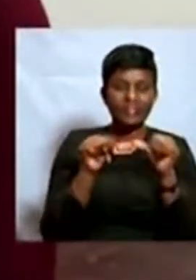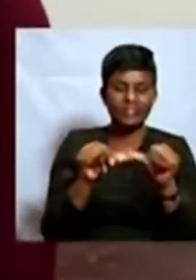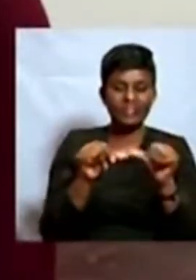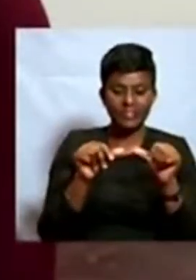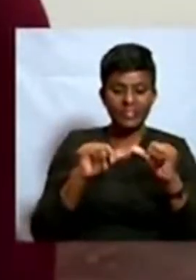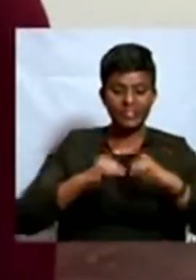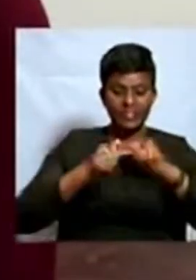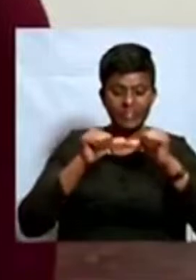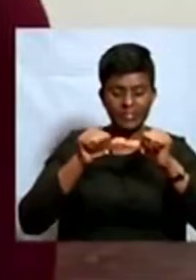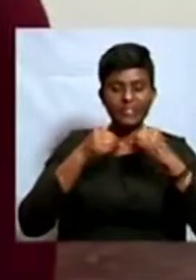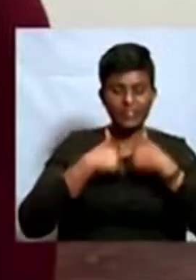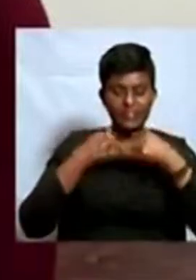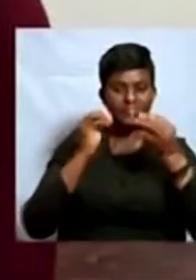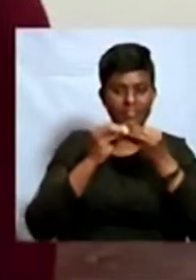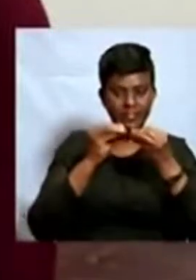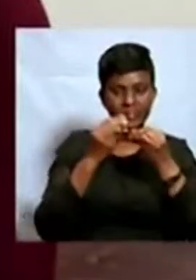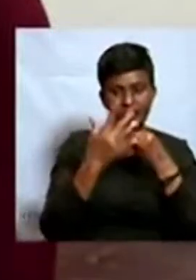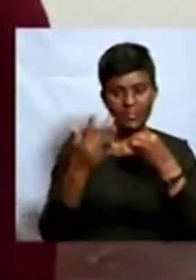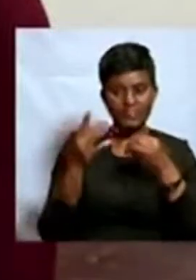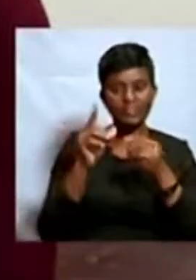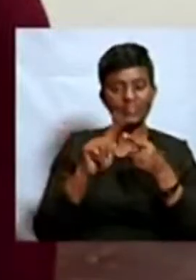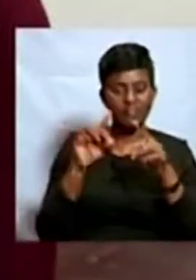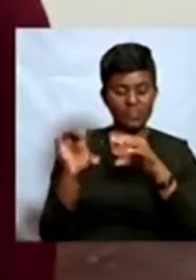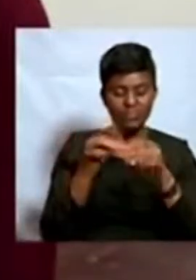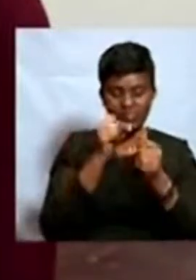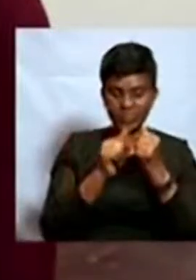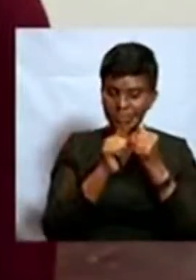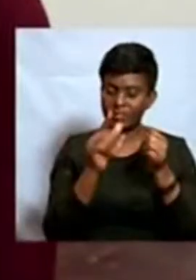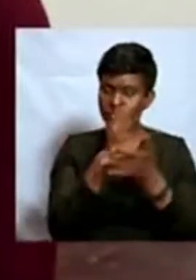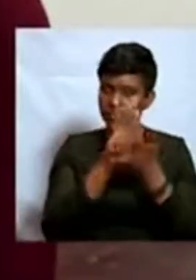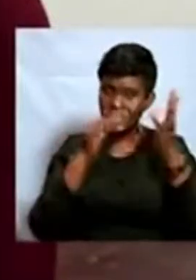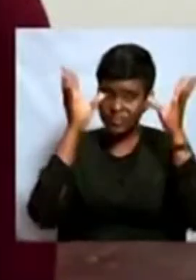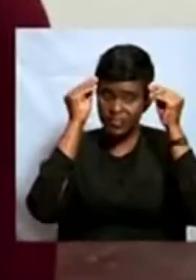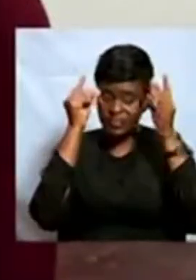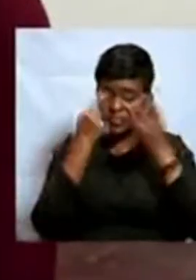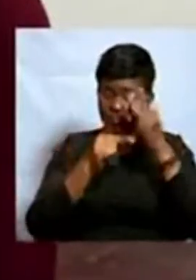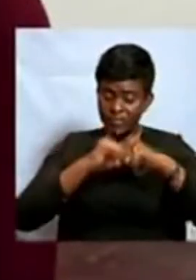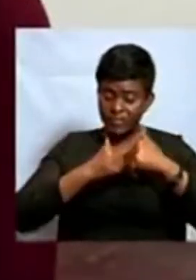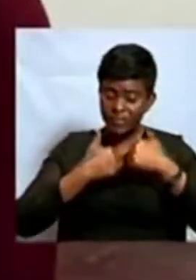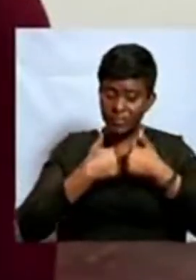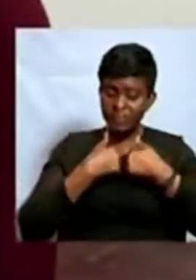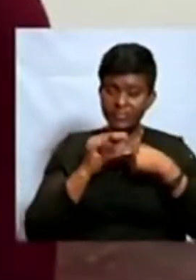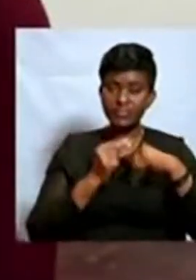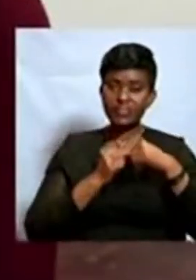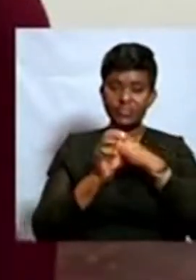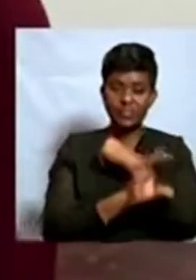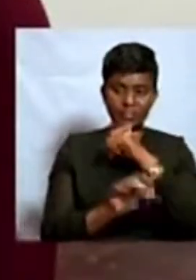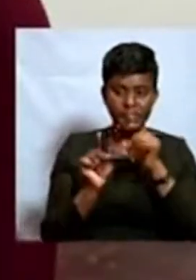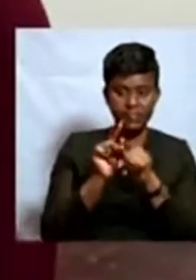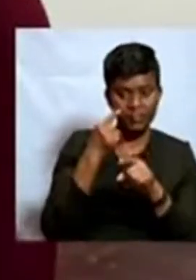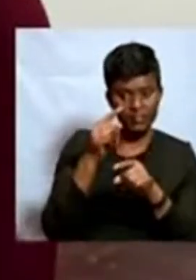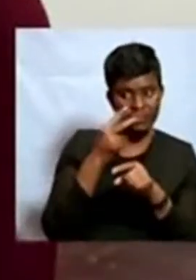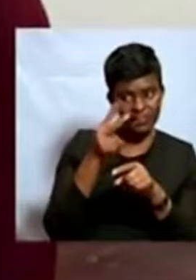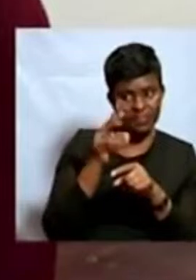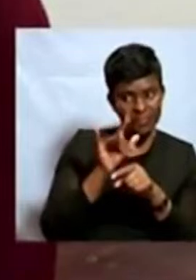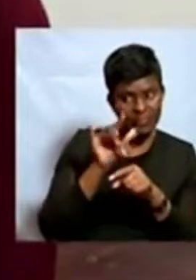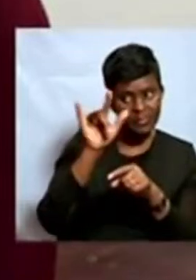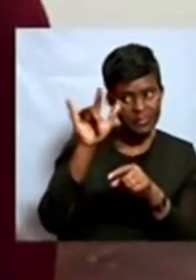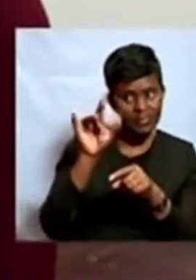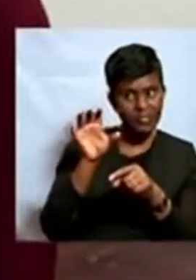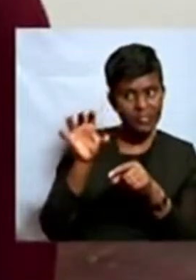still have a lot to do to catch up, because we realize that some of the experts that we get as a country to look at our aviation sector are from Kenya